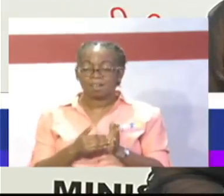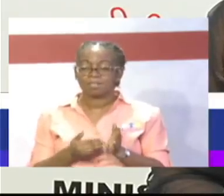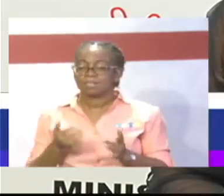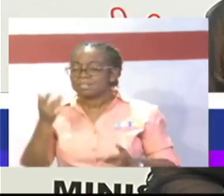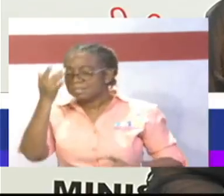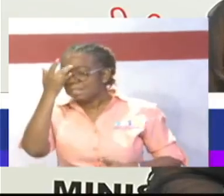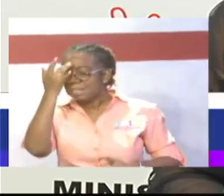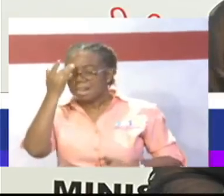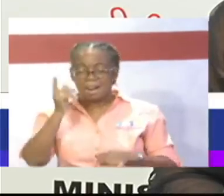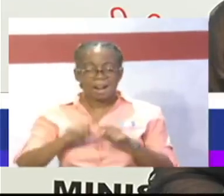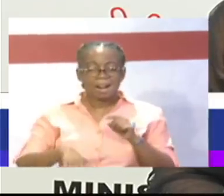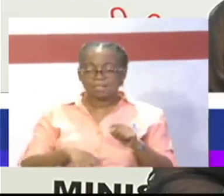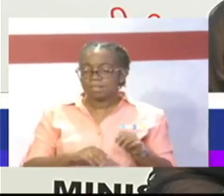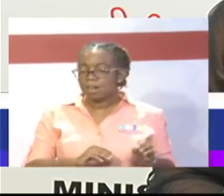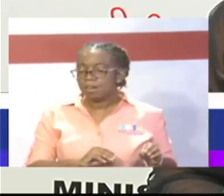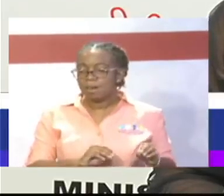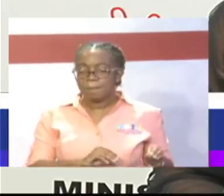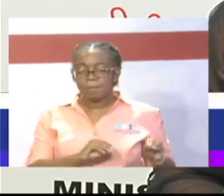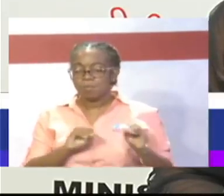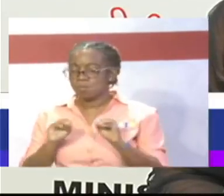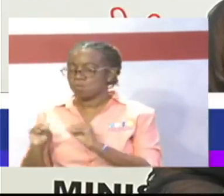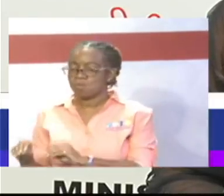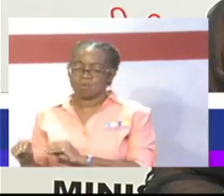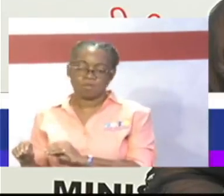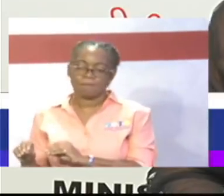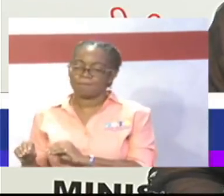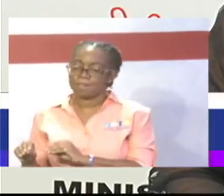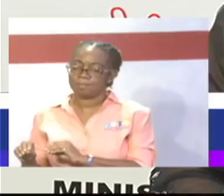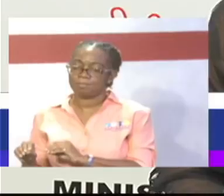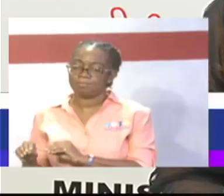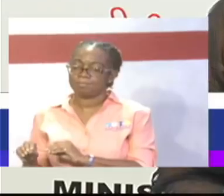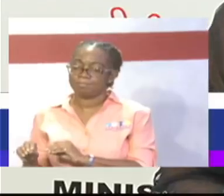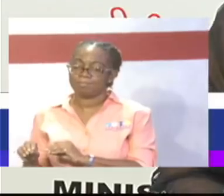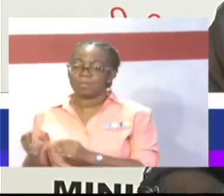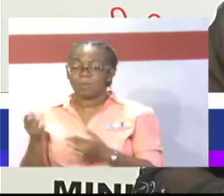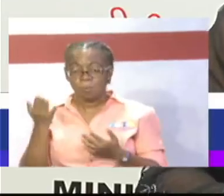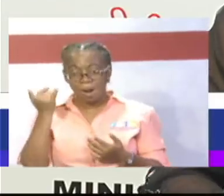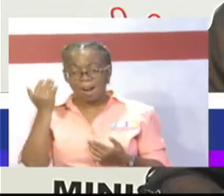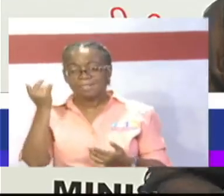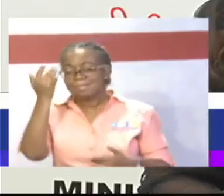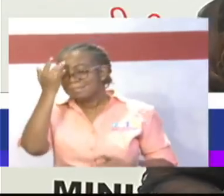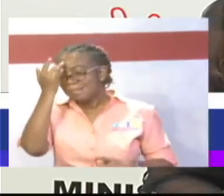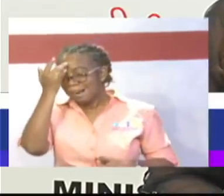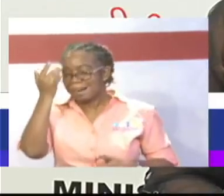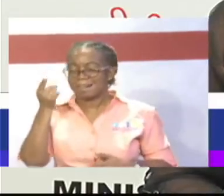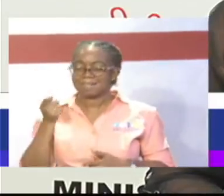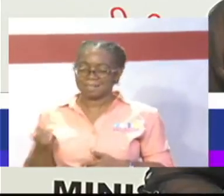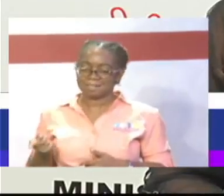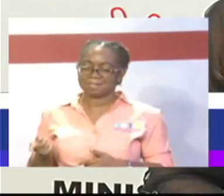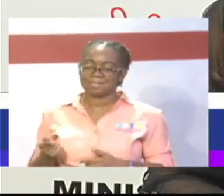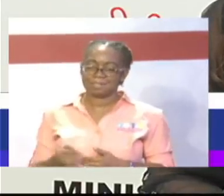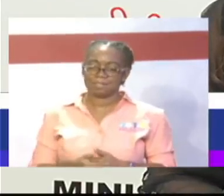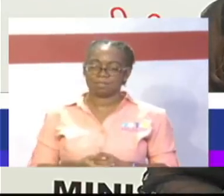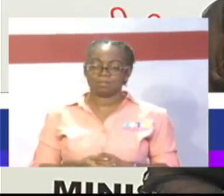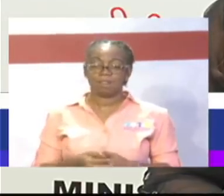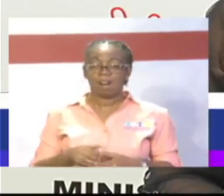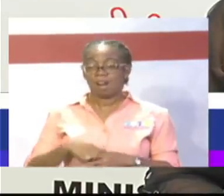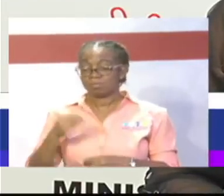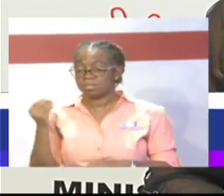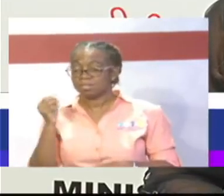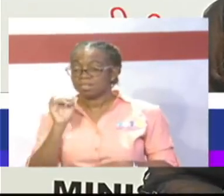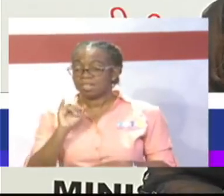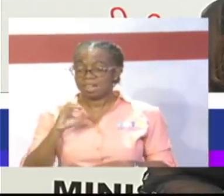ill to be transferred even though beds are available. So of the 6 ICU level